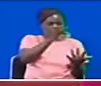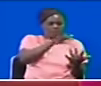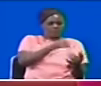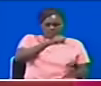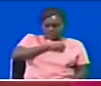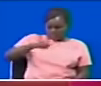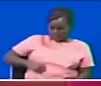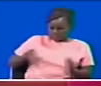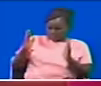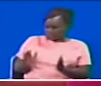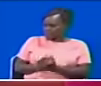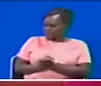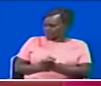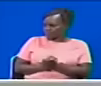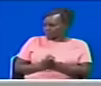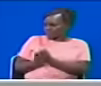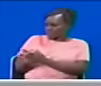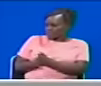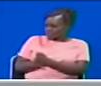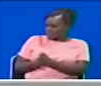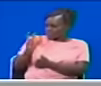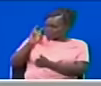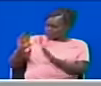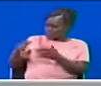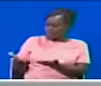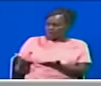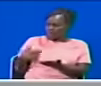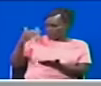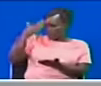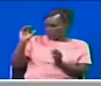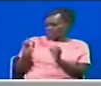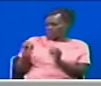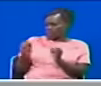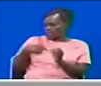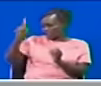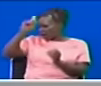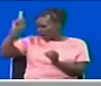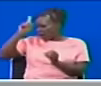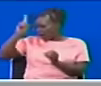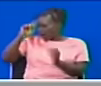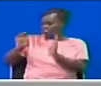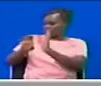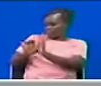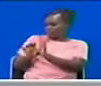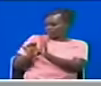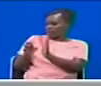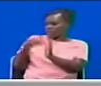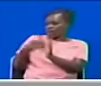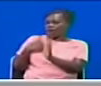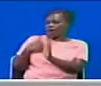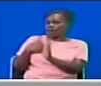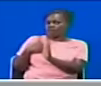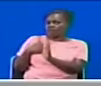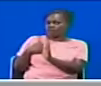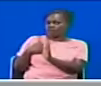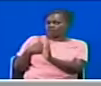Senator, what would have been interesting to see, I don't know, and this is just hypothetical. For example, you know, there's a drought, there's a high cost